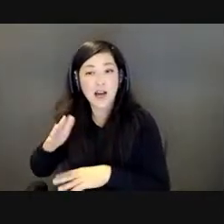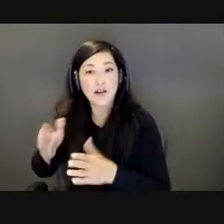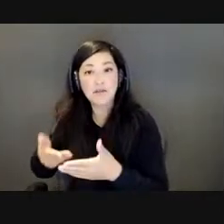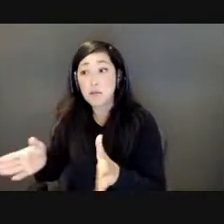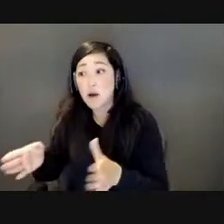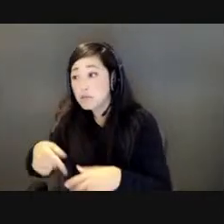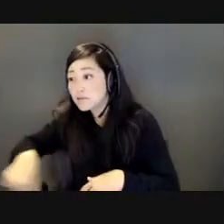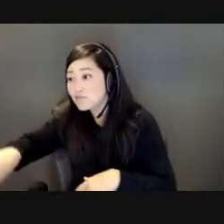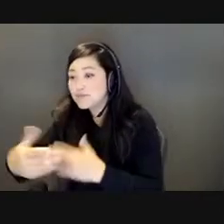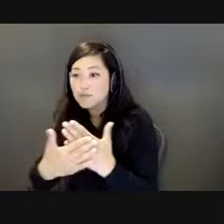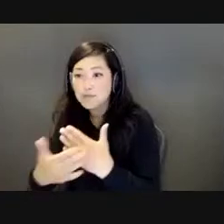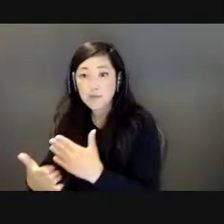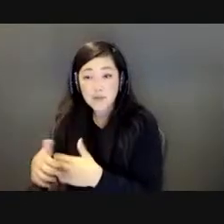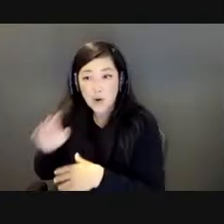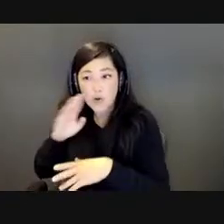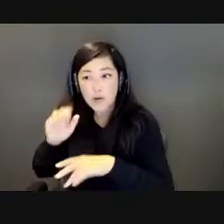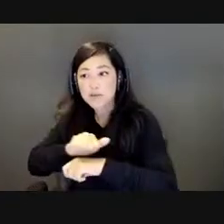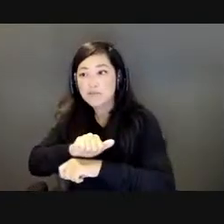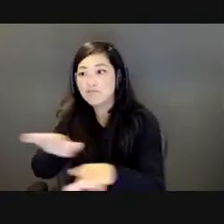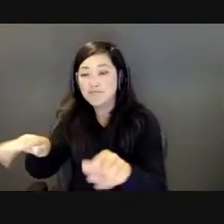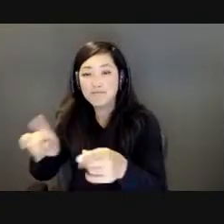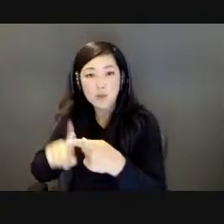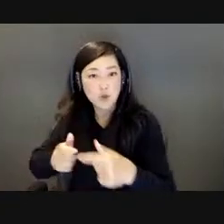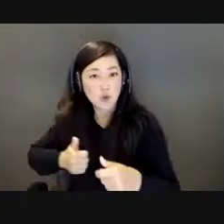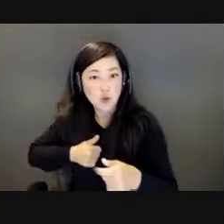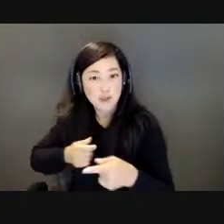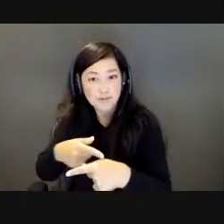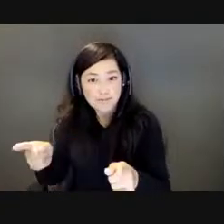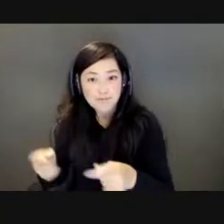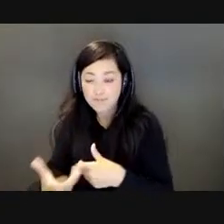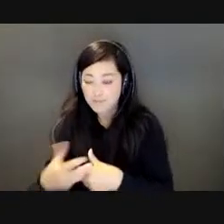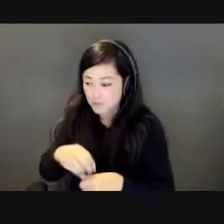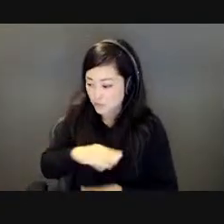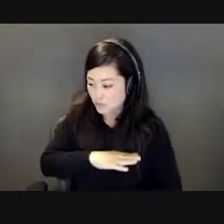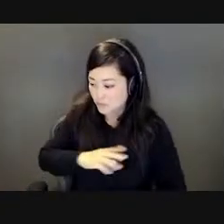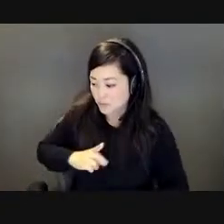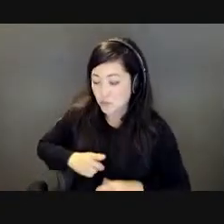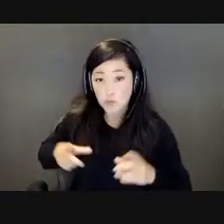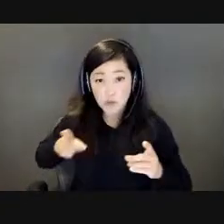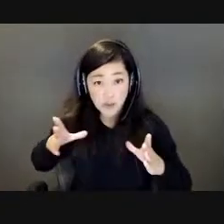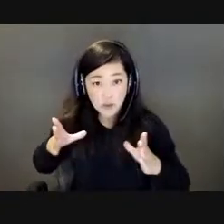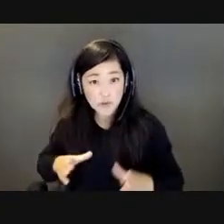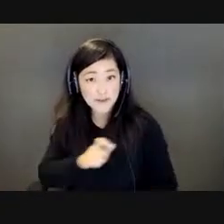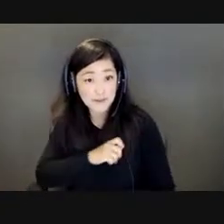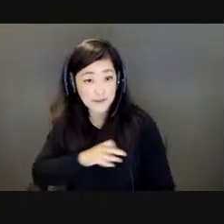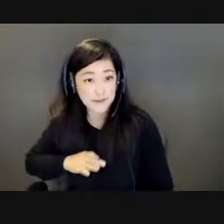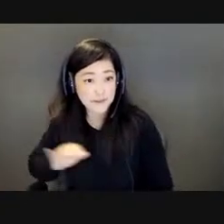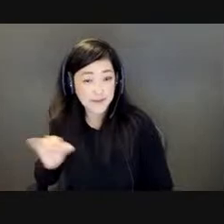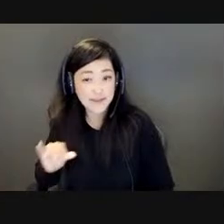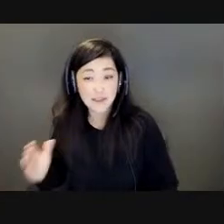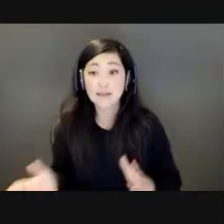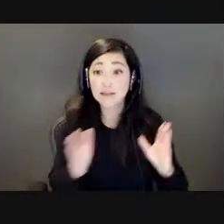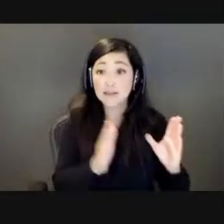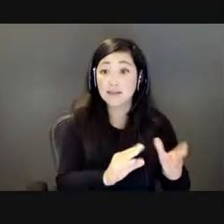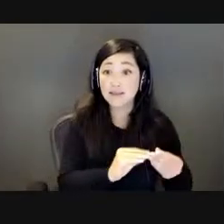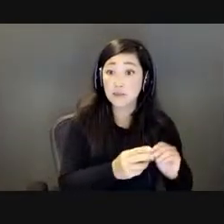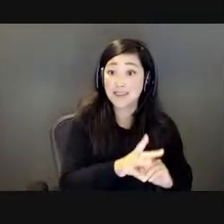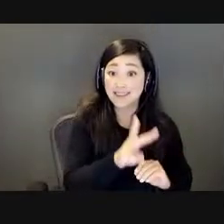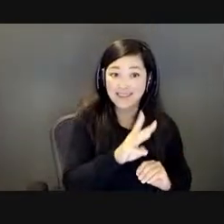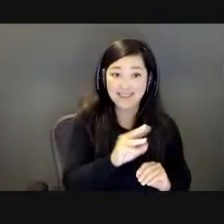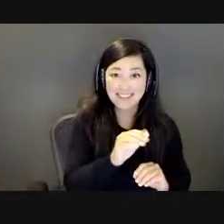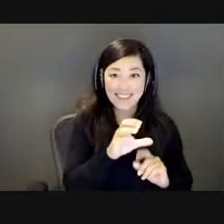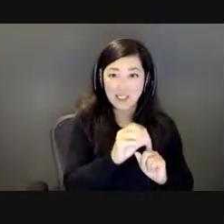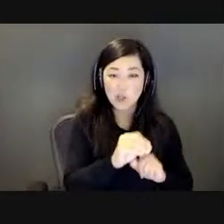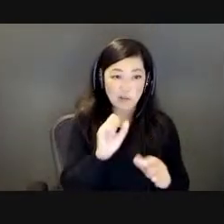goes out to the Canadian public, includes the board of directors and includes staff. 6 is the CEO approval, technical